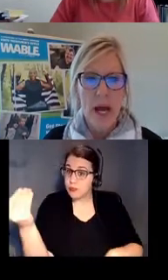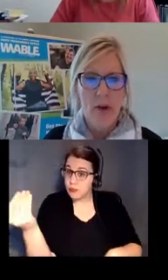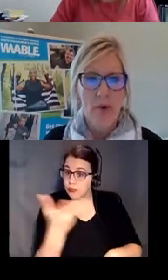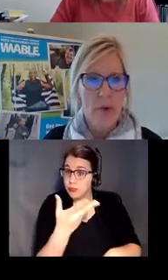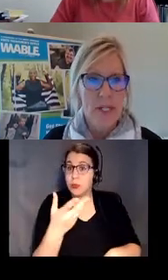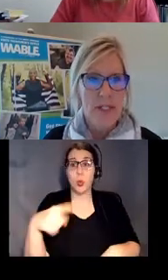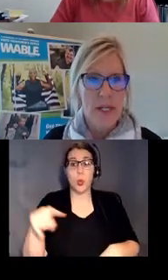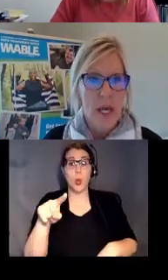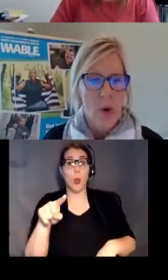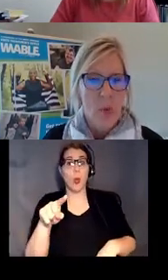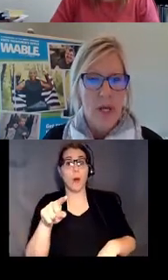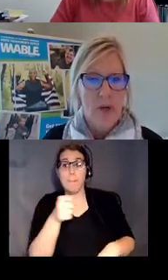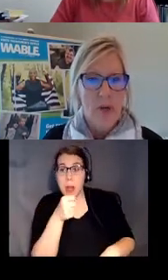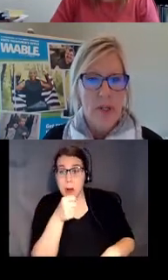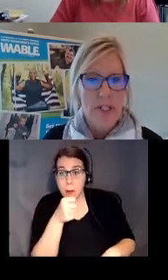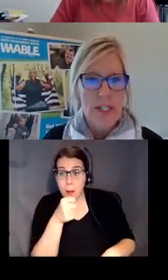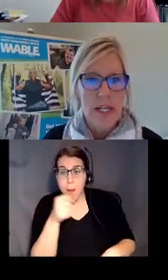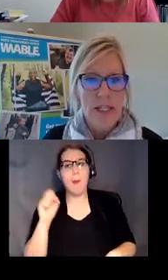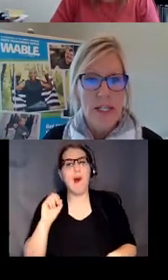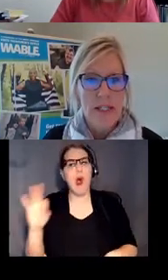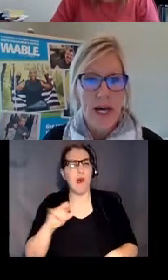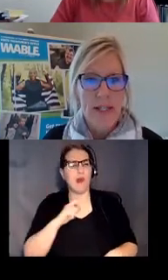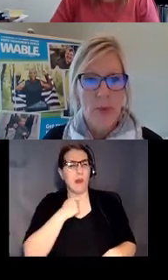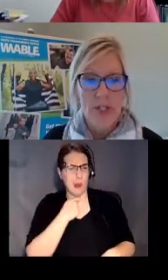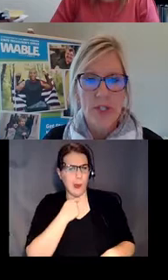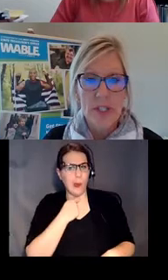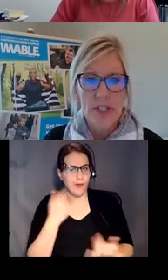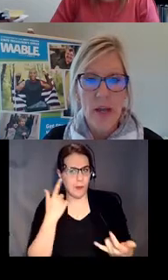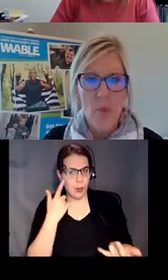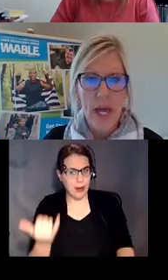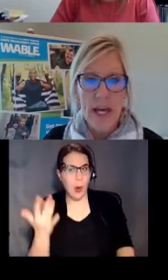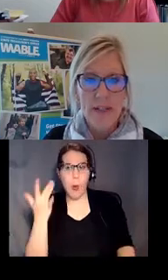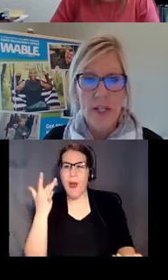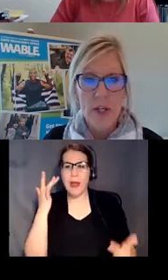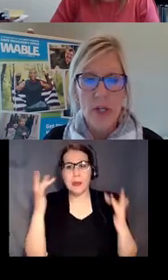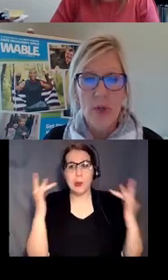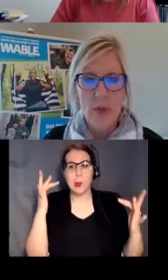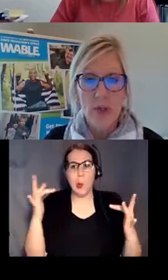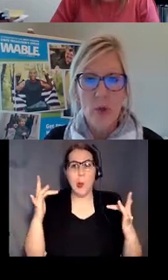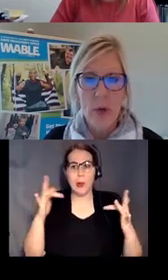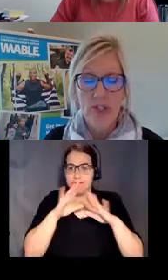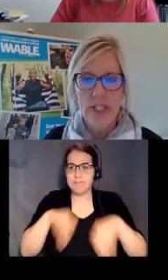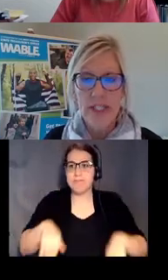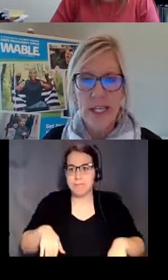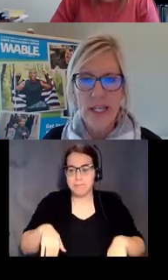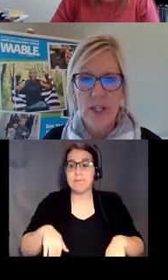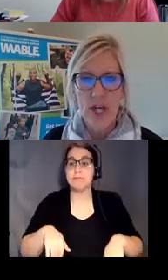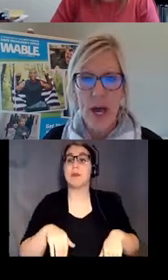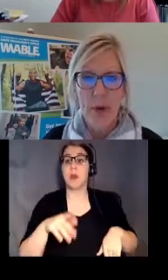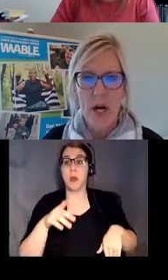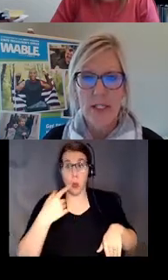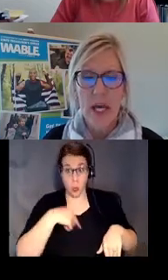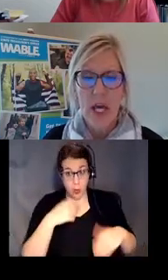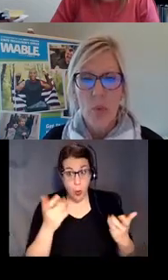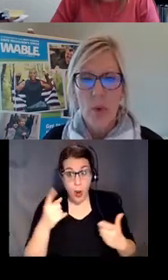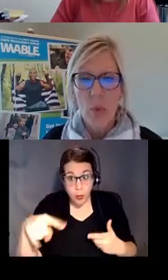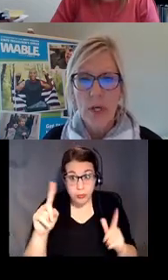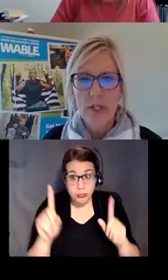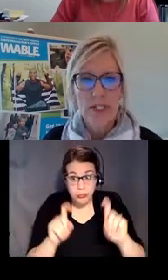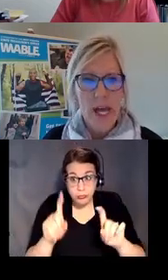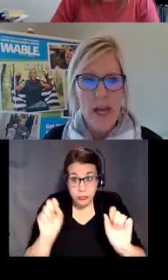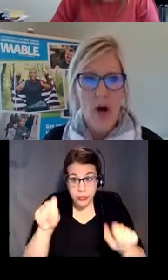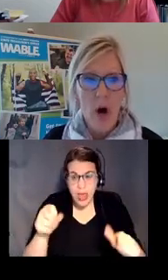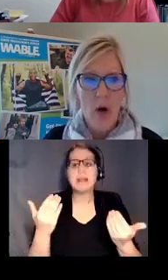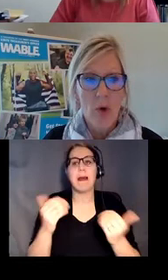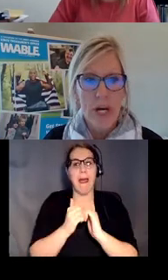any background noise. We encourage attendees to ask questions, and we ask that you include your questions in the chat box. We